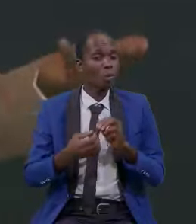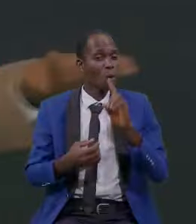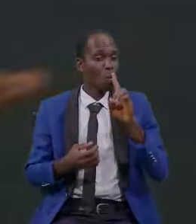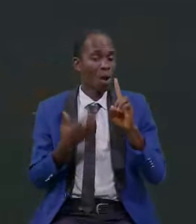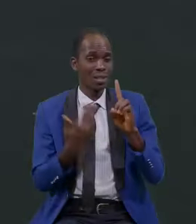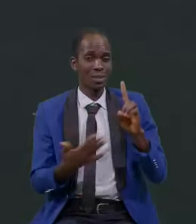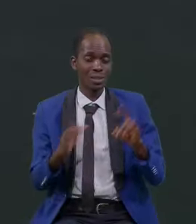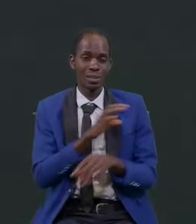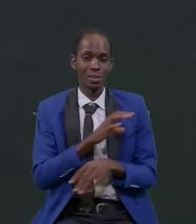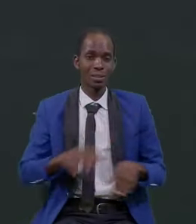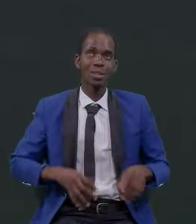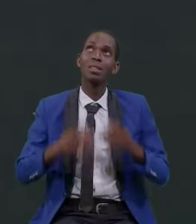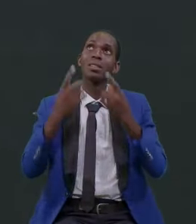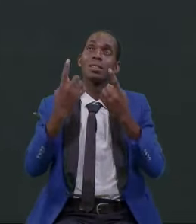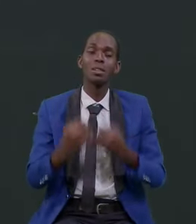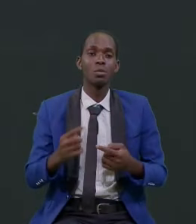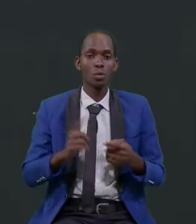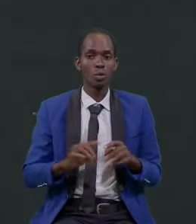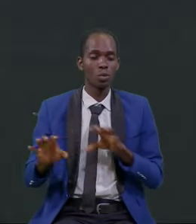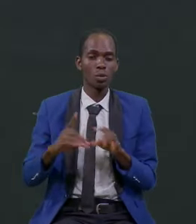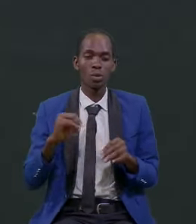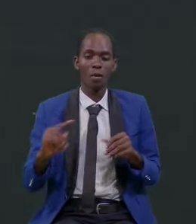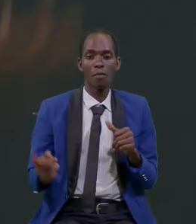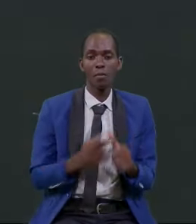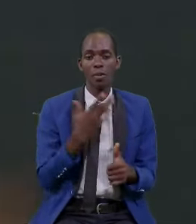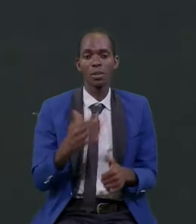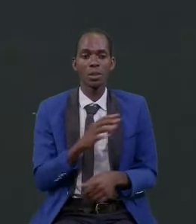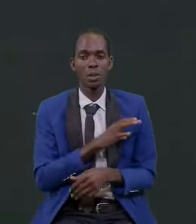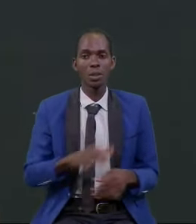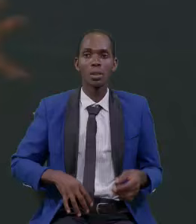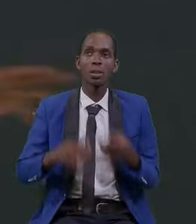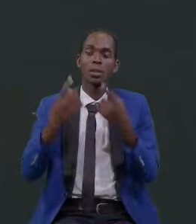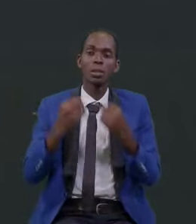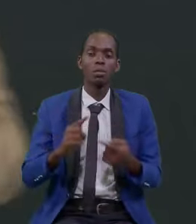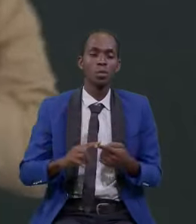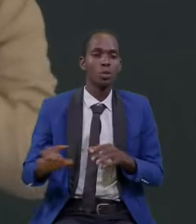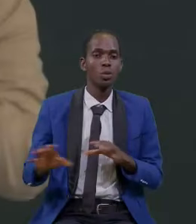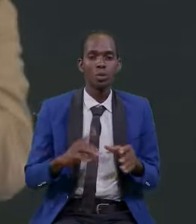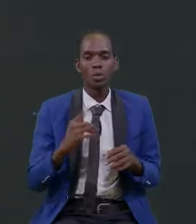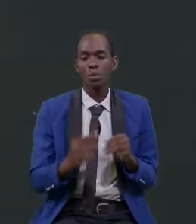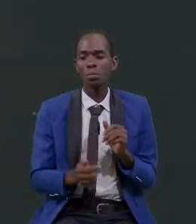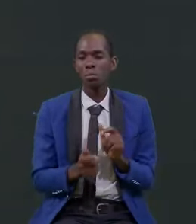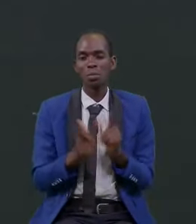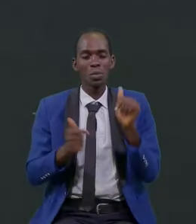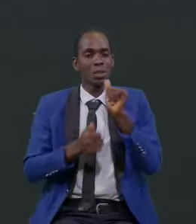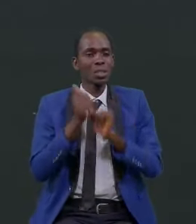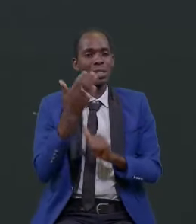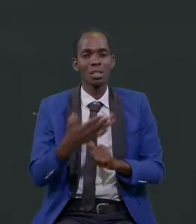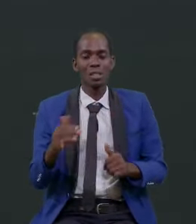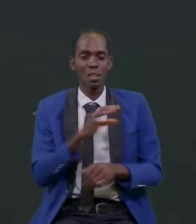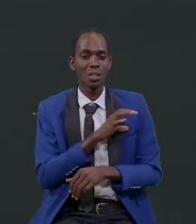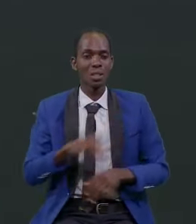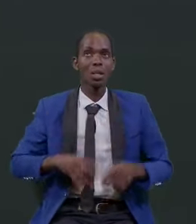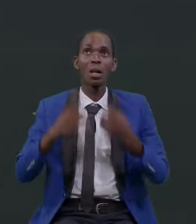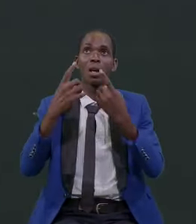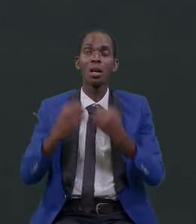do, the foremost thing Christ has come to do, the greatest thing Christ has come to do, is